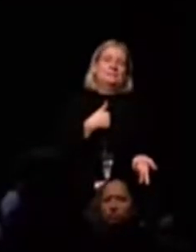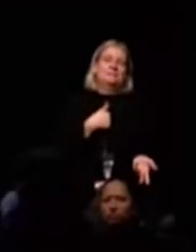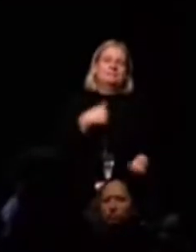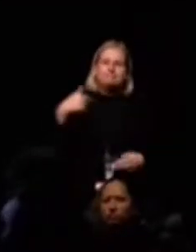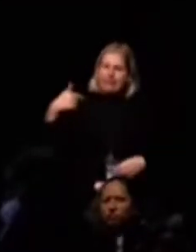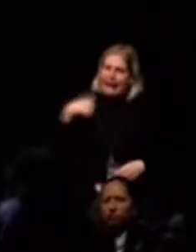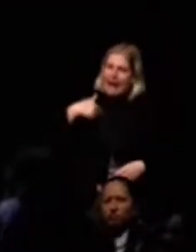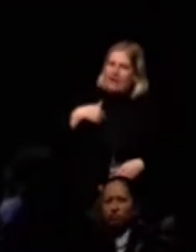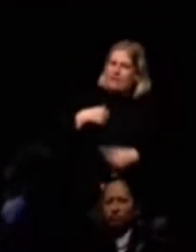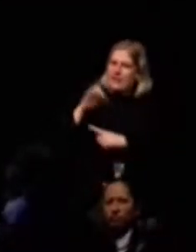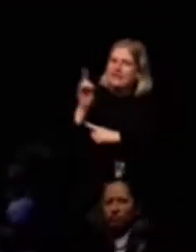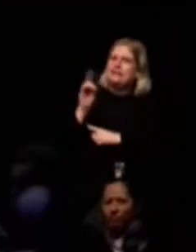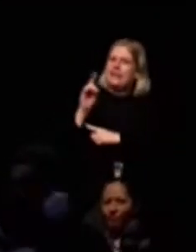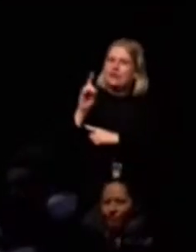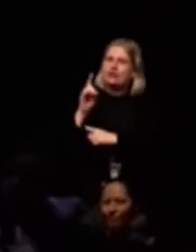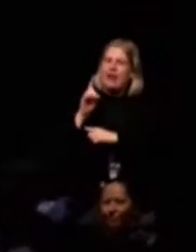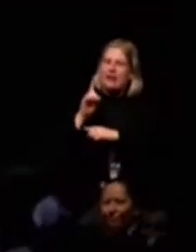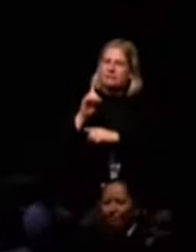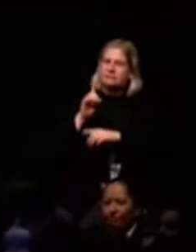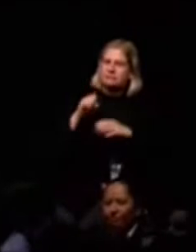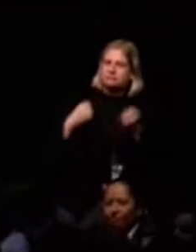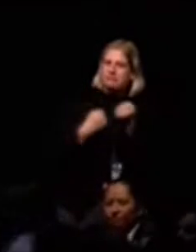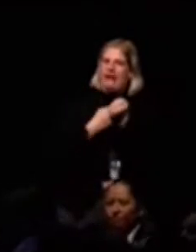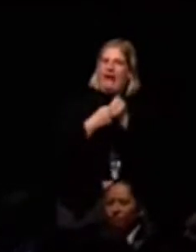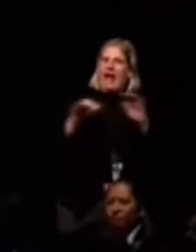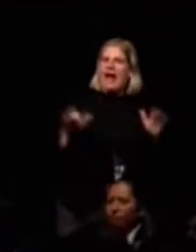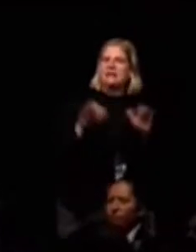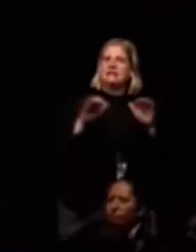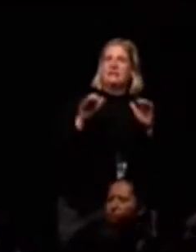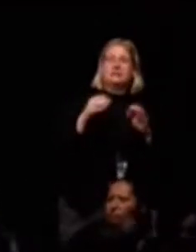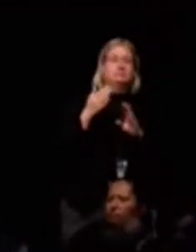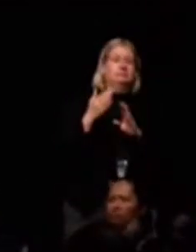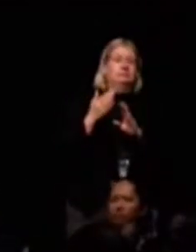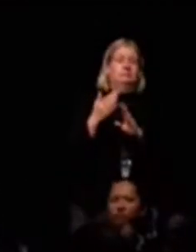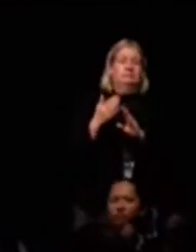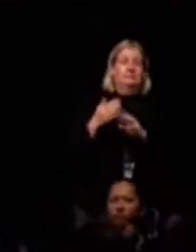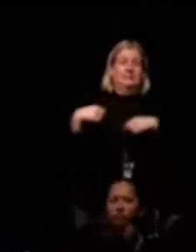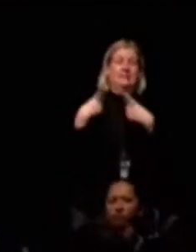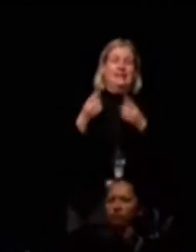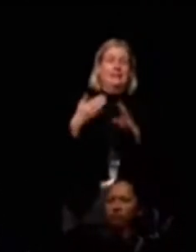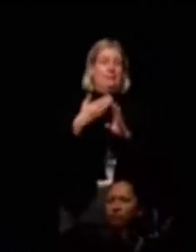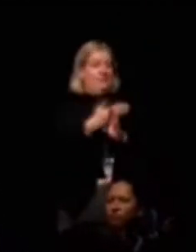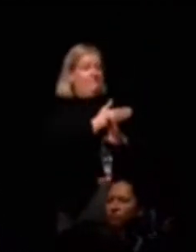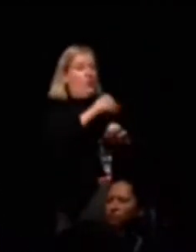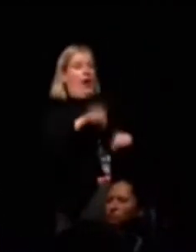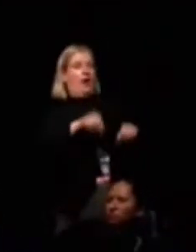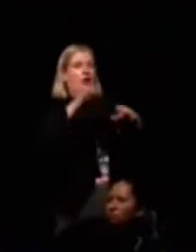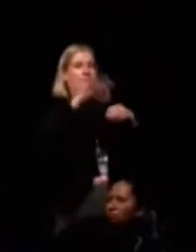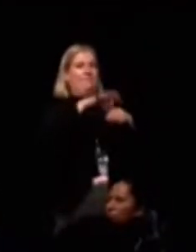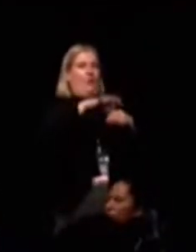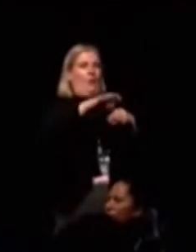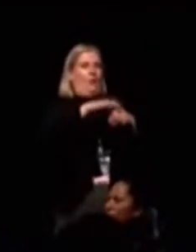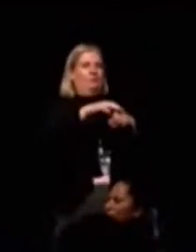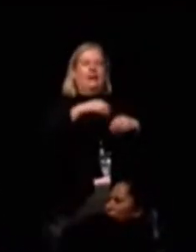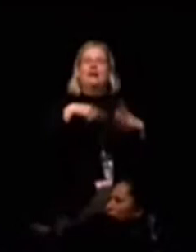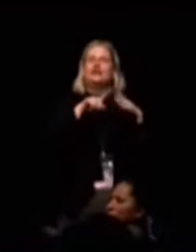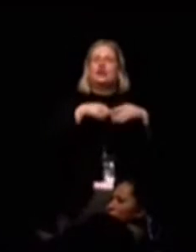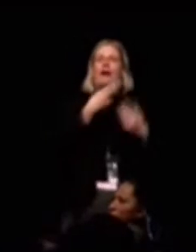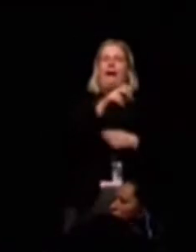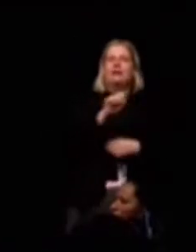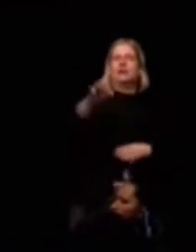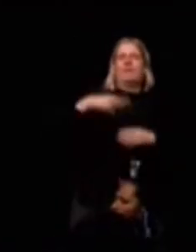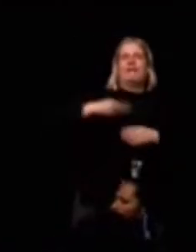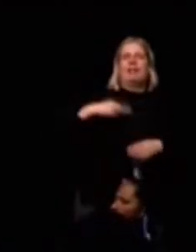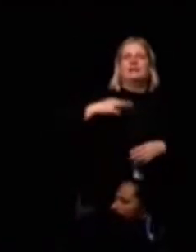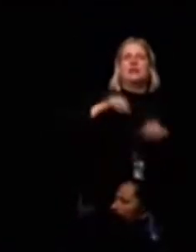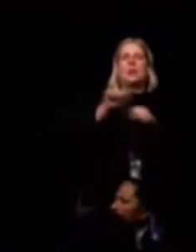a Democratic activist since before I was old enough to even vote, starting as a high school volunteer, working